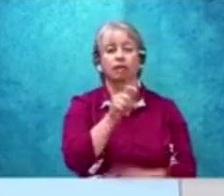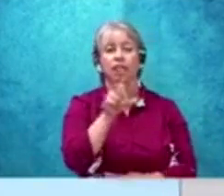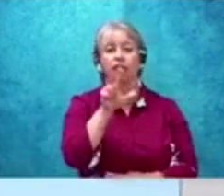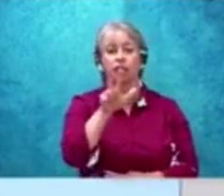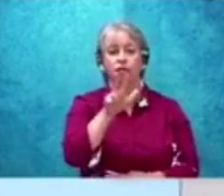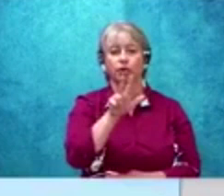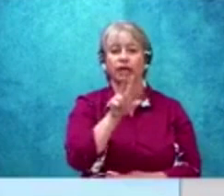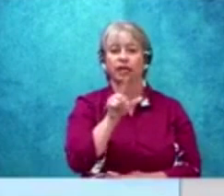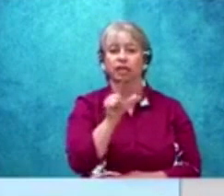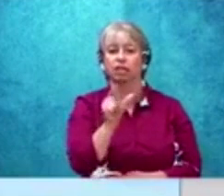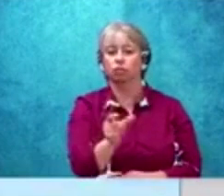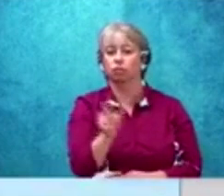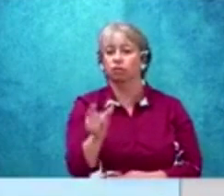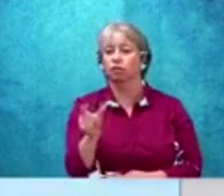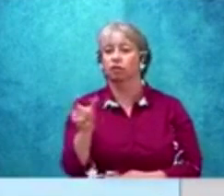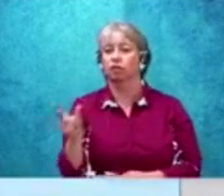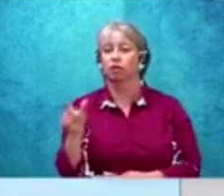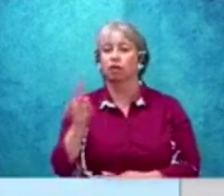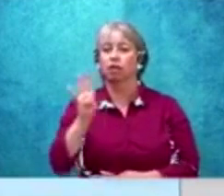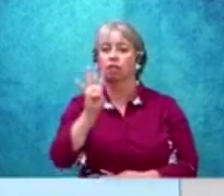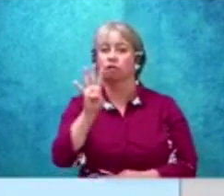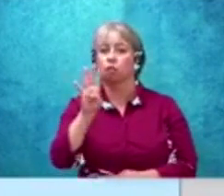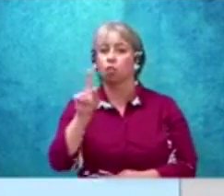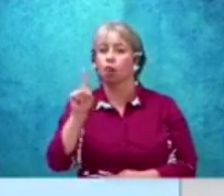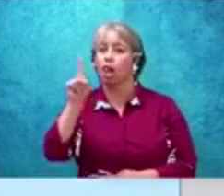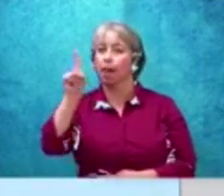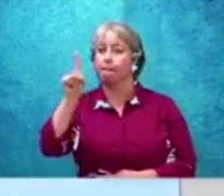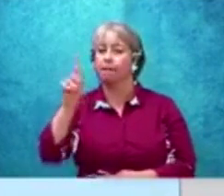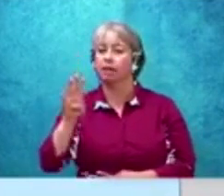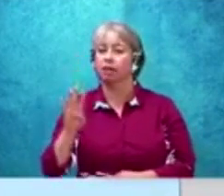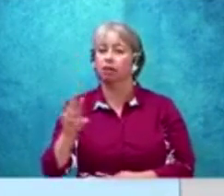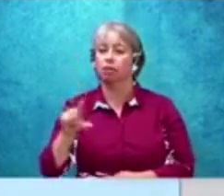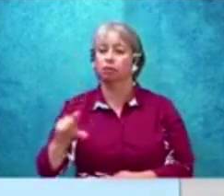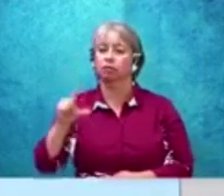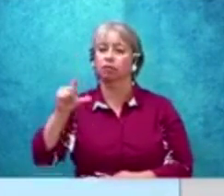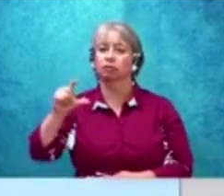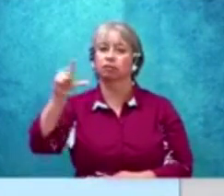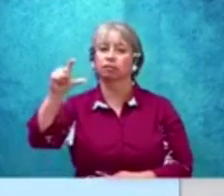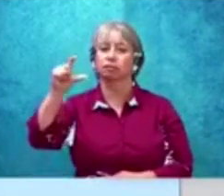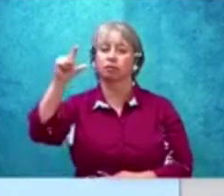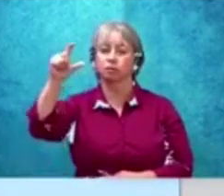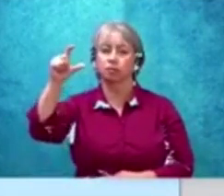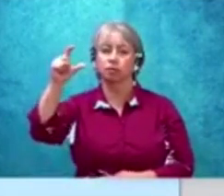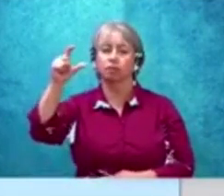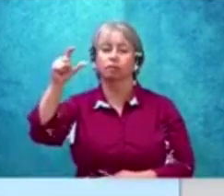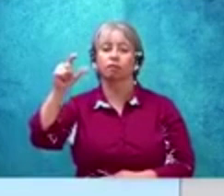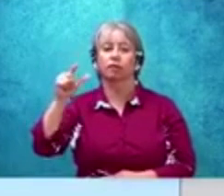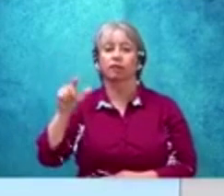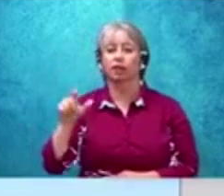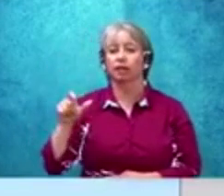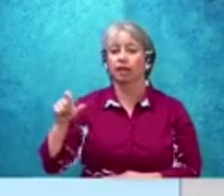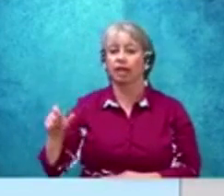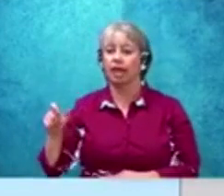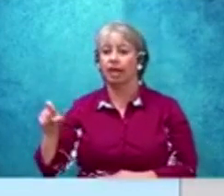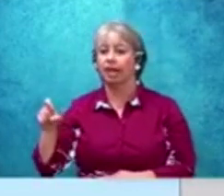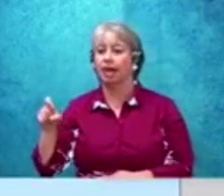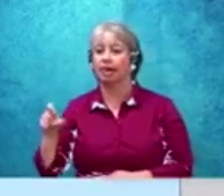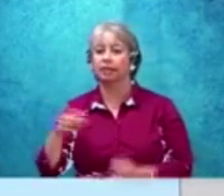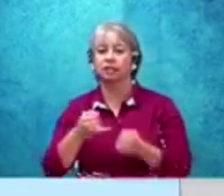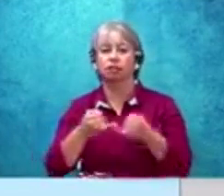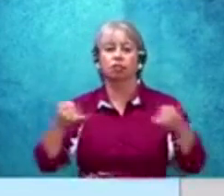right and 4 up. The on each axis, x and y, are number